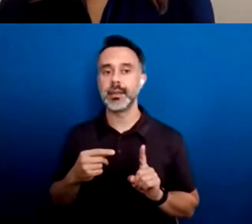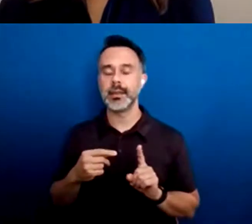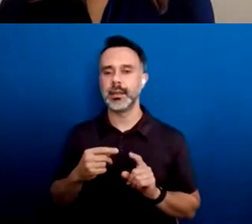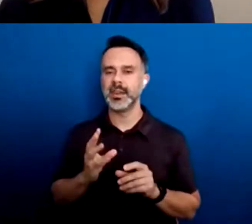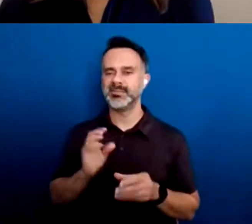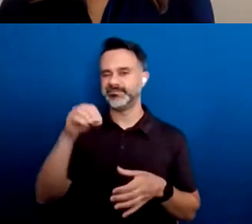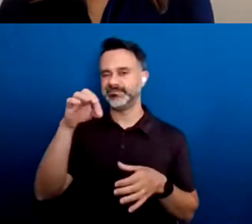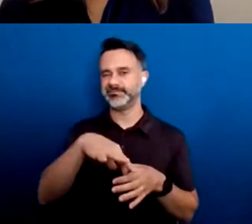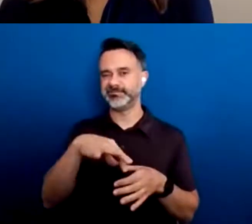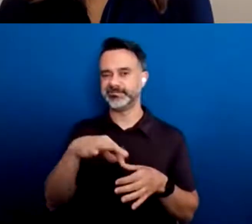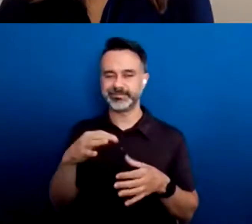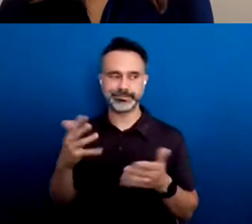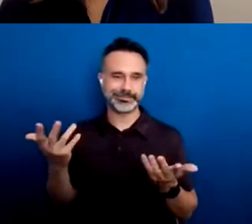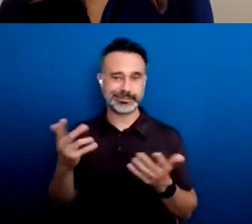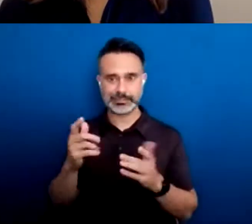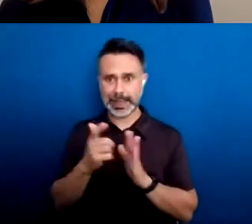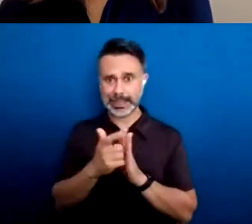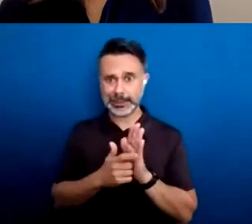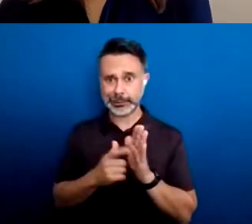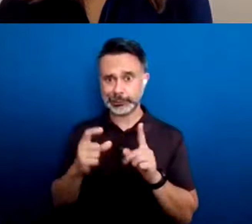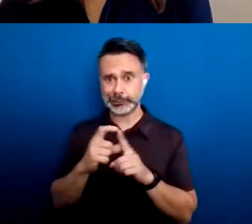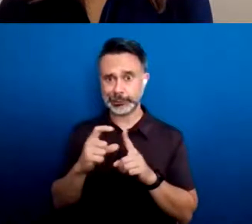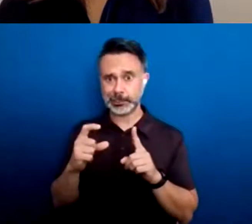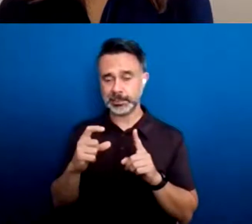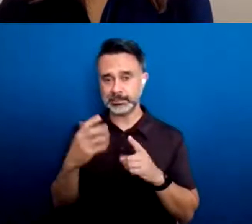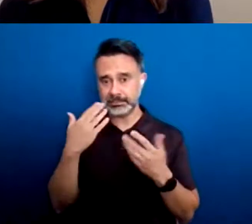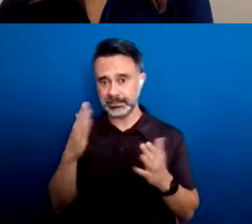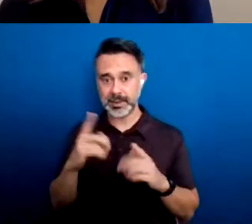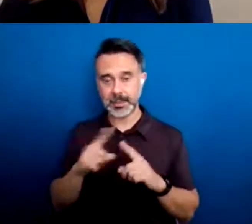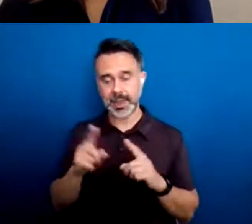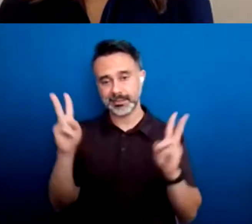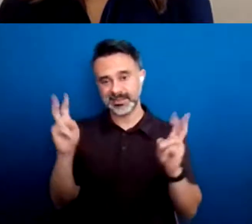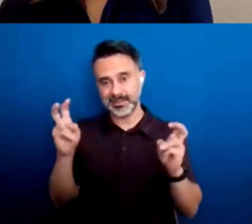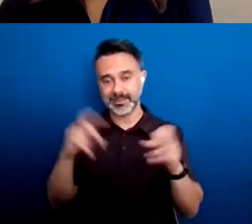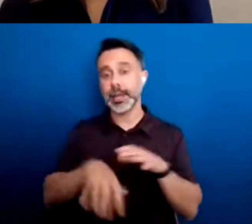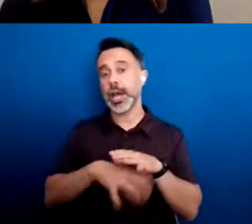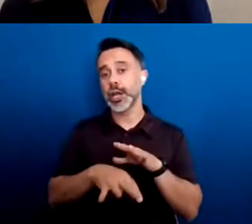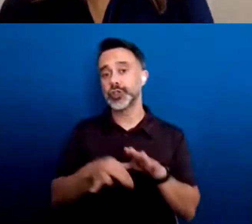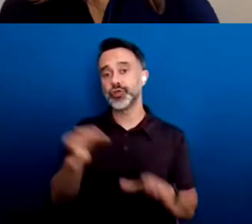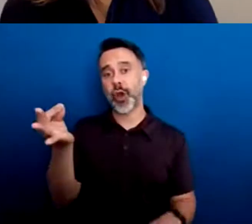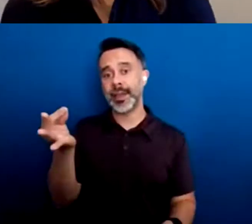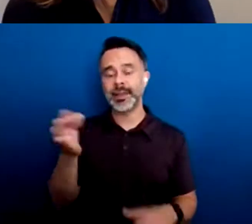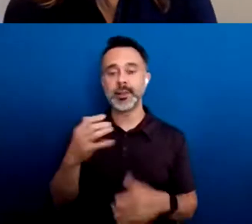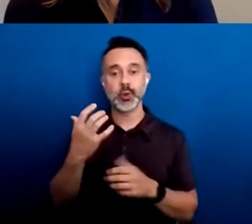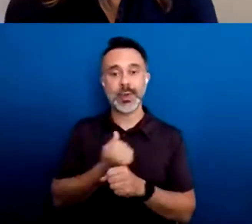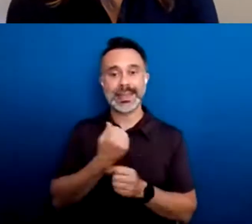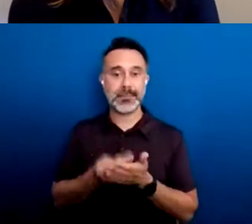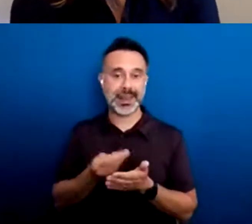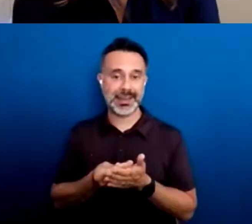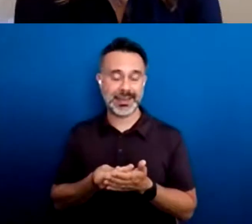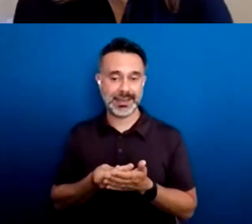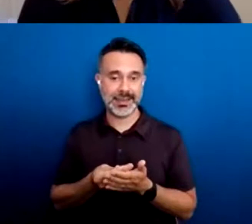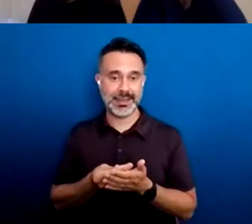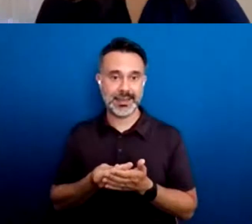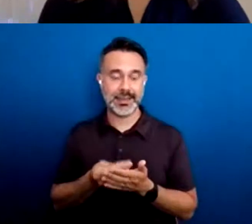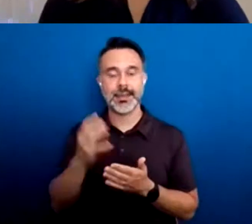term they're using to make this all sound good, but essentially a drawing for a chance to win a pretty good chunk of money, and also some